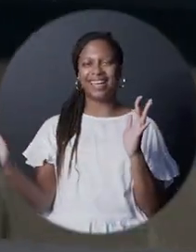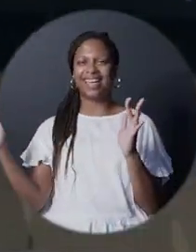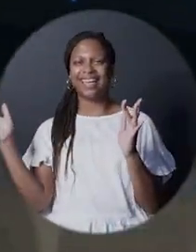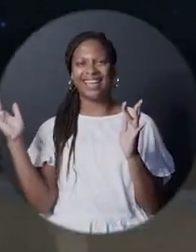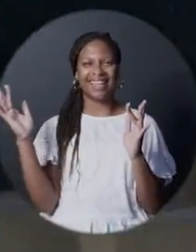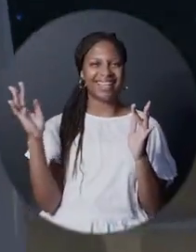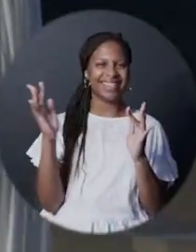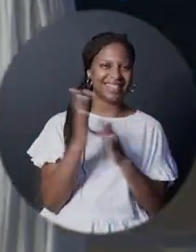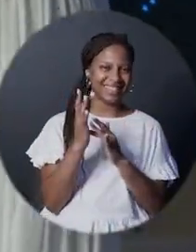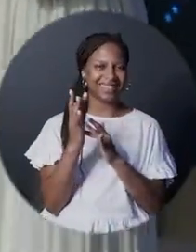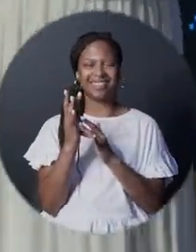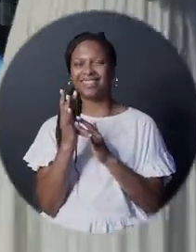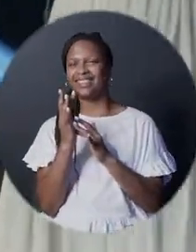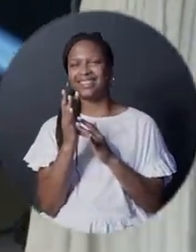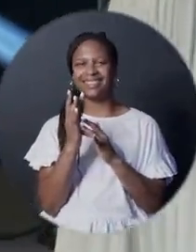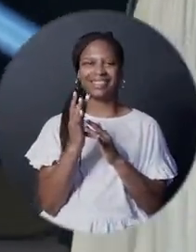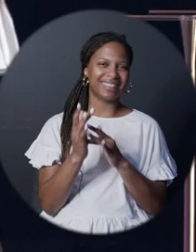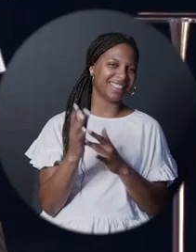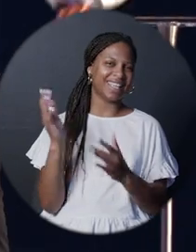Call him, call him, call him.